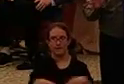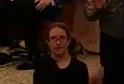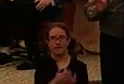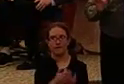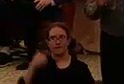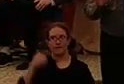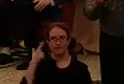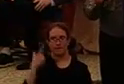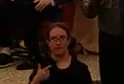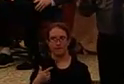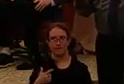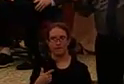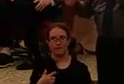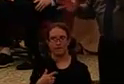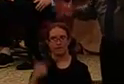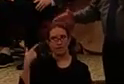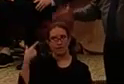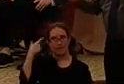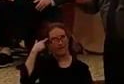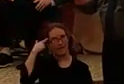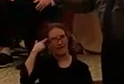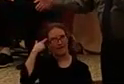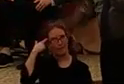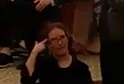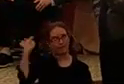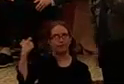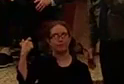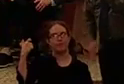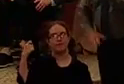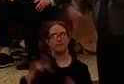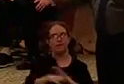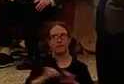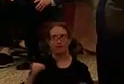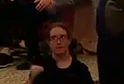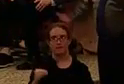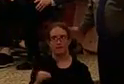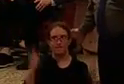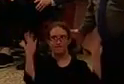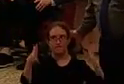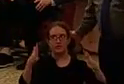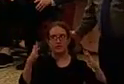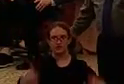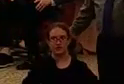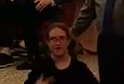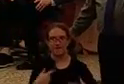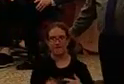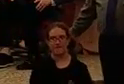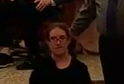with a gun, fixing to put it to my head and blow my brains out and finish my life.